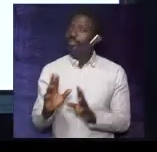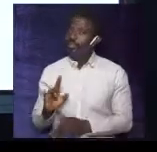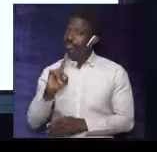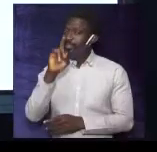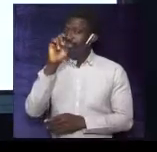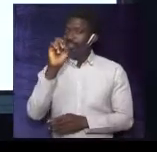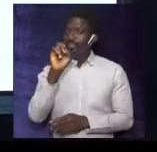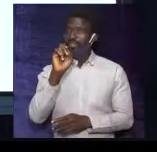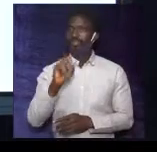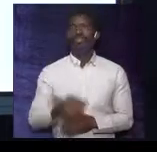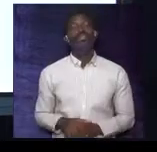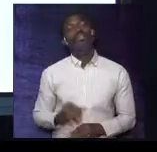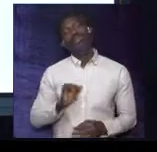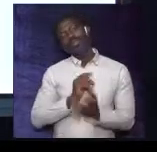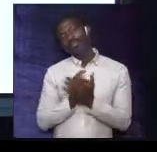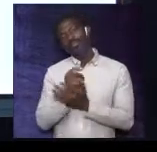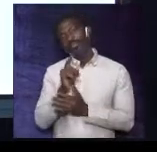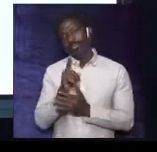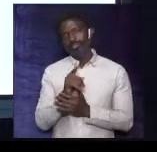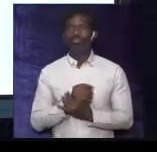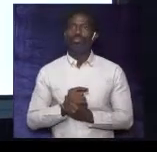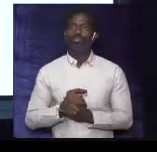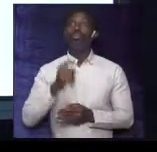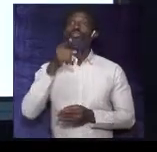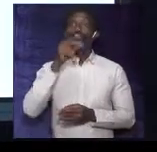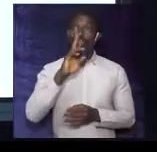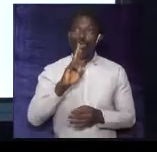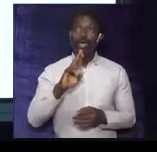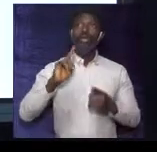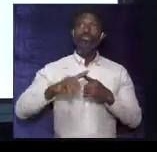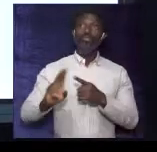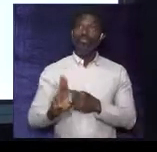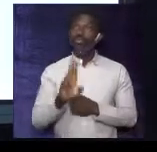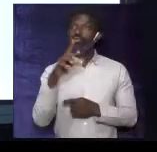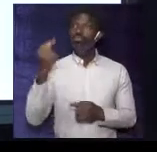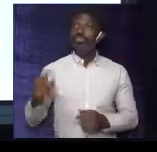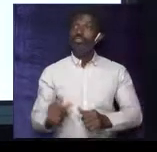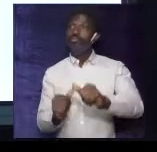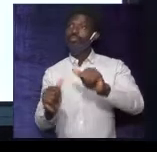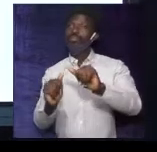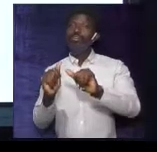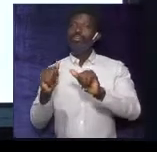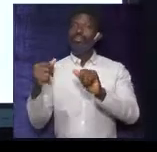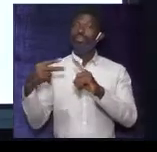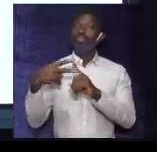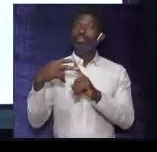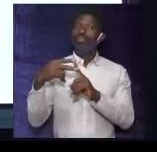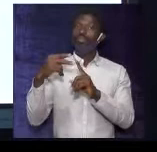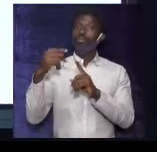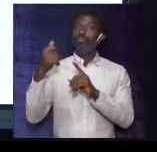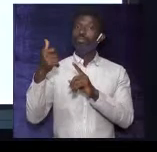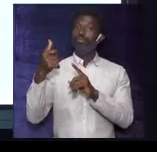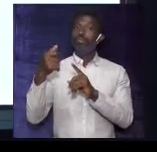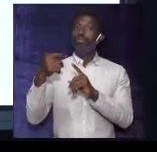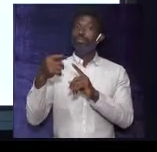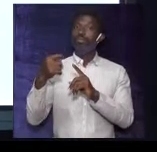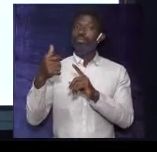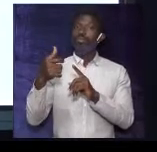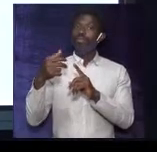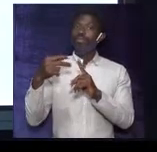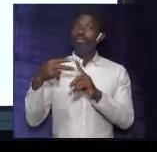Are you ready? I trust you. You are to use the following phrasal verbs in